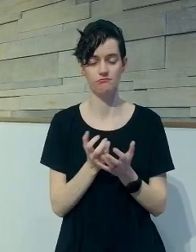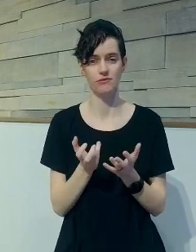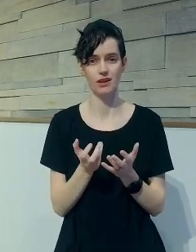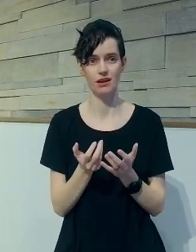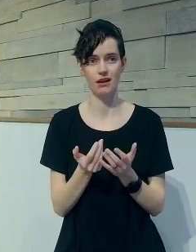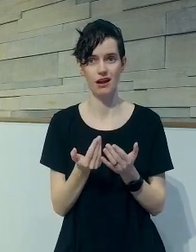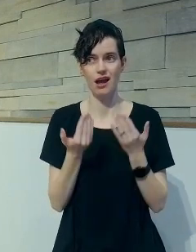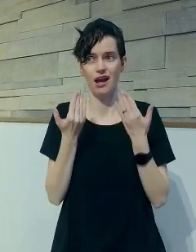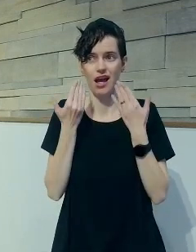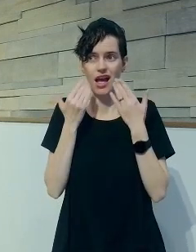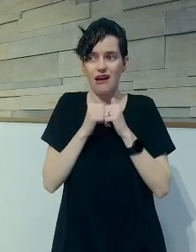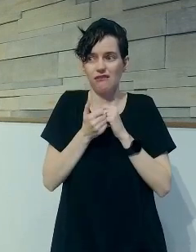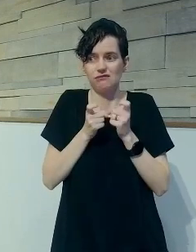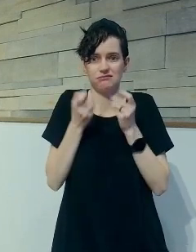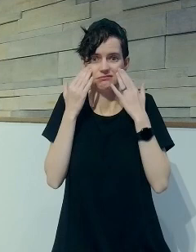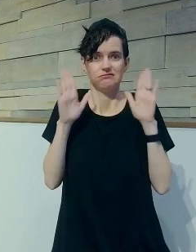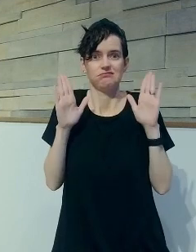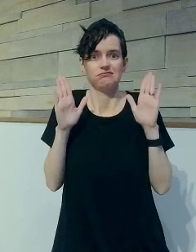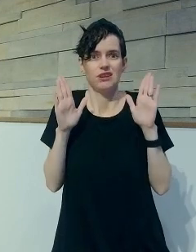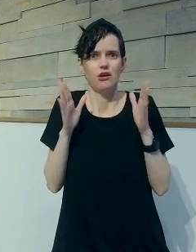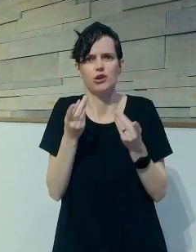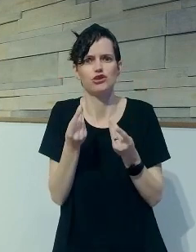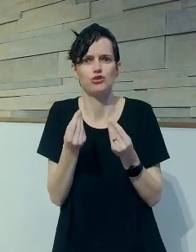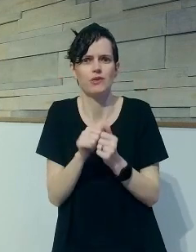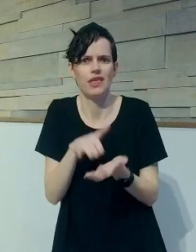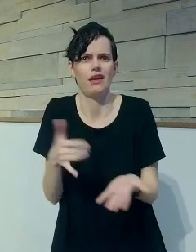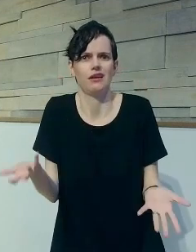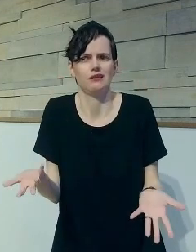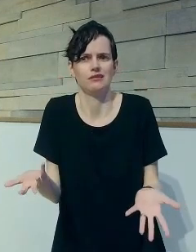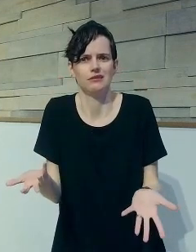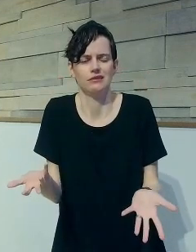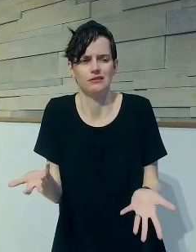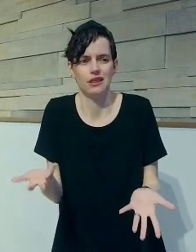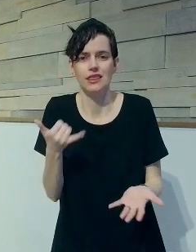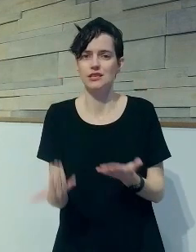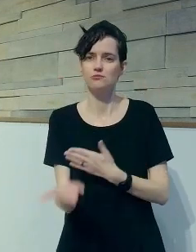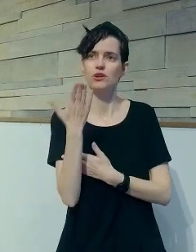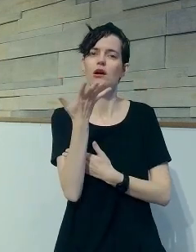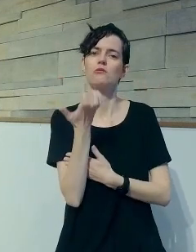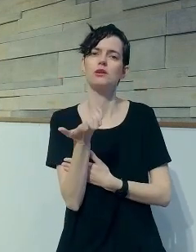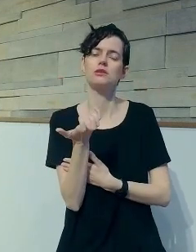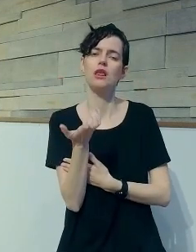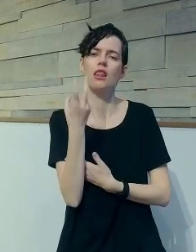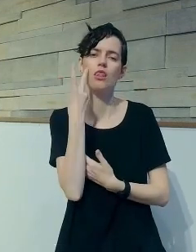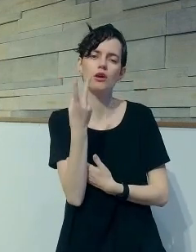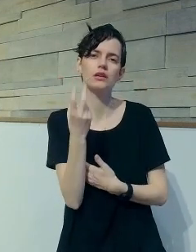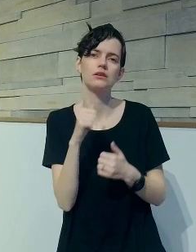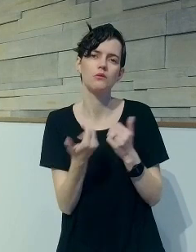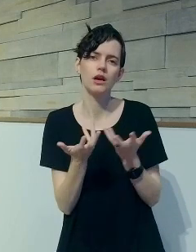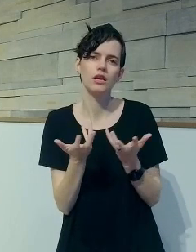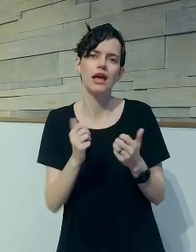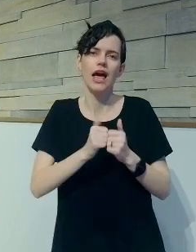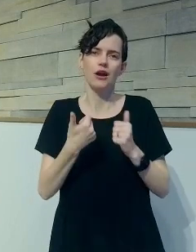I don't know what to do with that, really. What do you do with that? This morning, I want us to look at how do